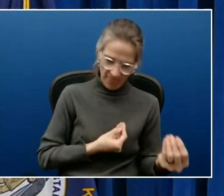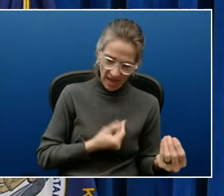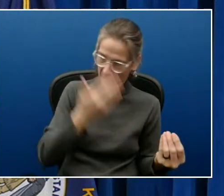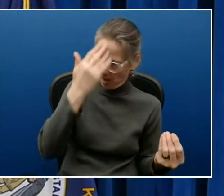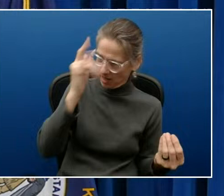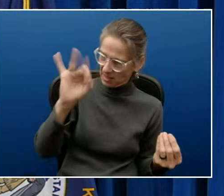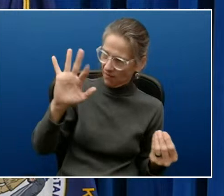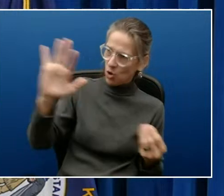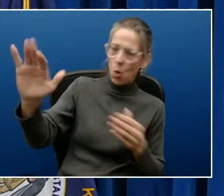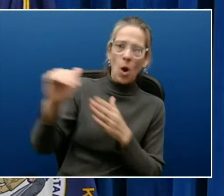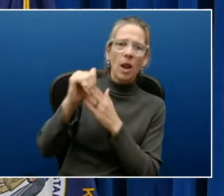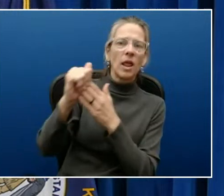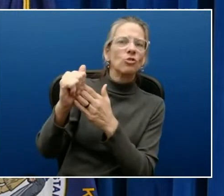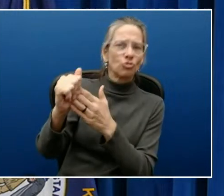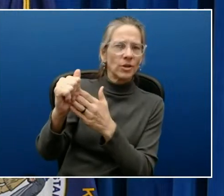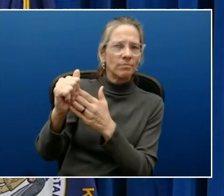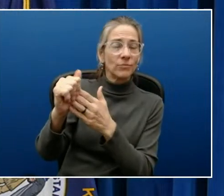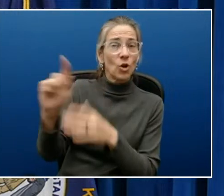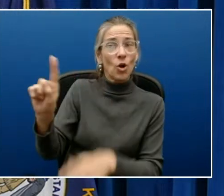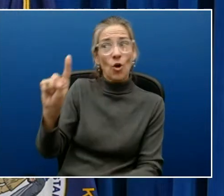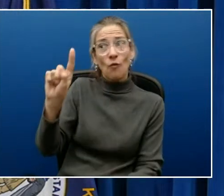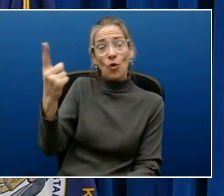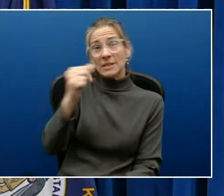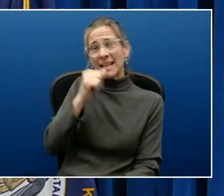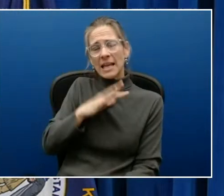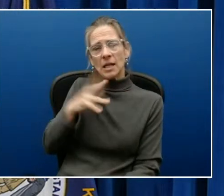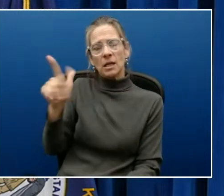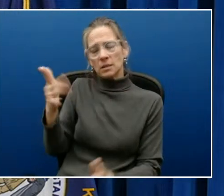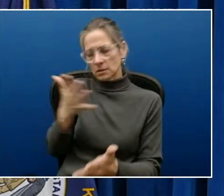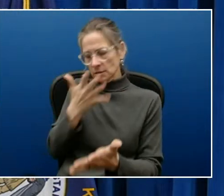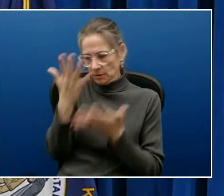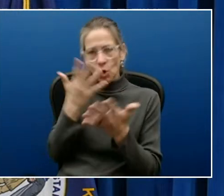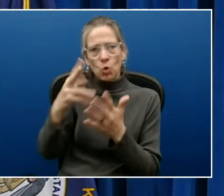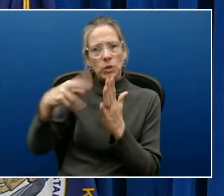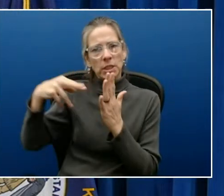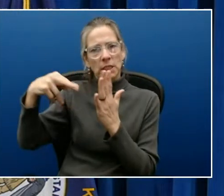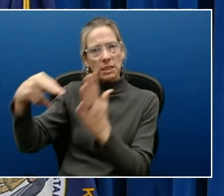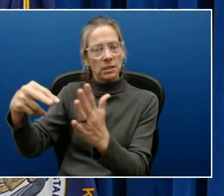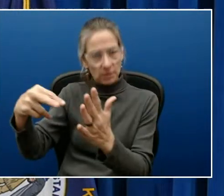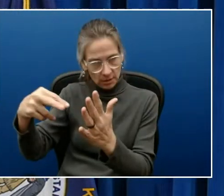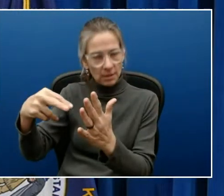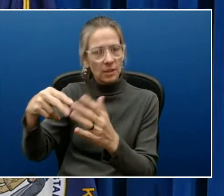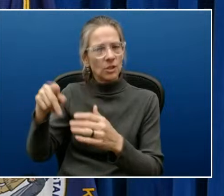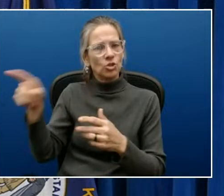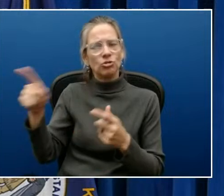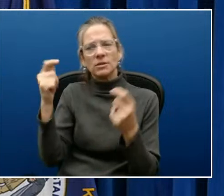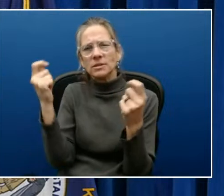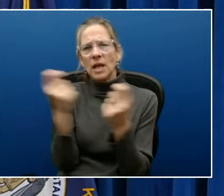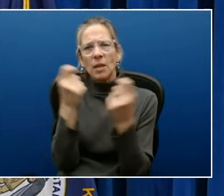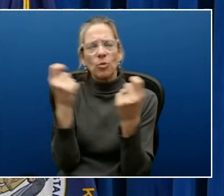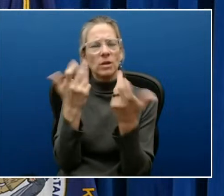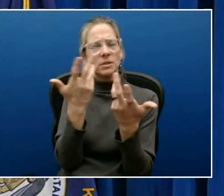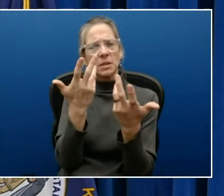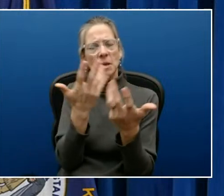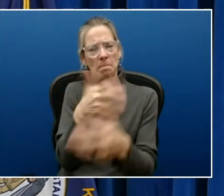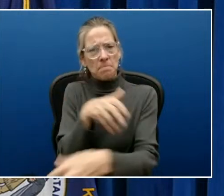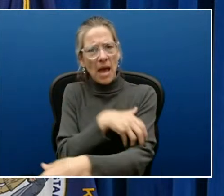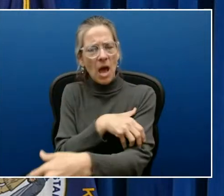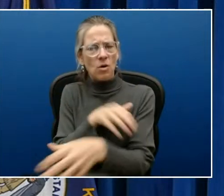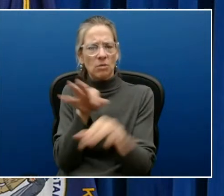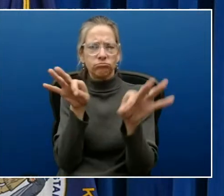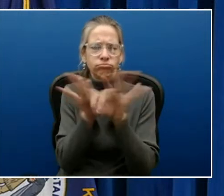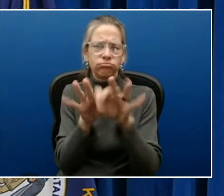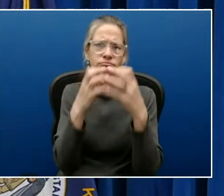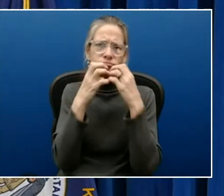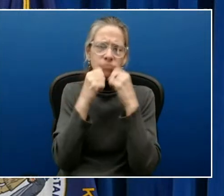First Lady is a voracious reader who always celebrates the power and importance of books. Every single person I